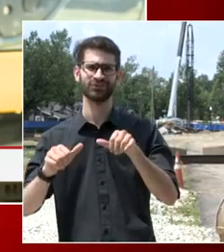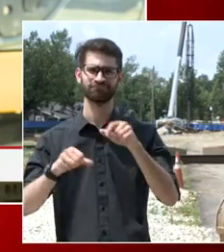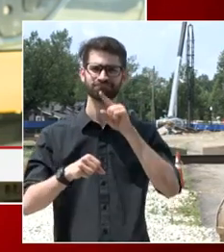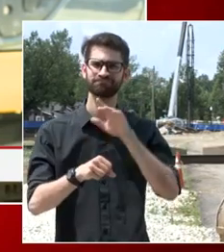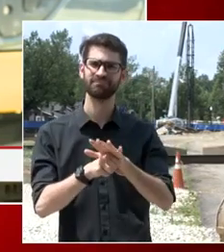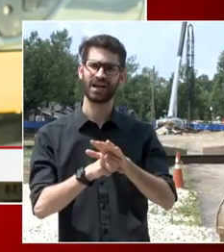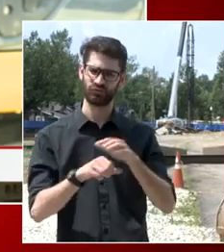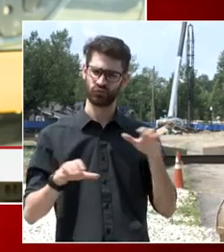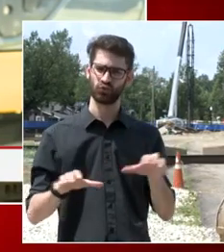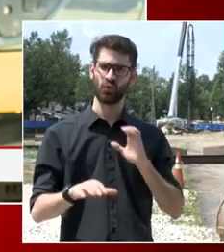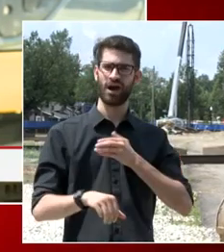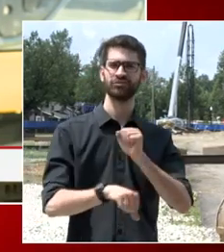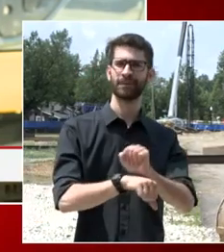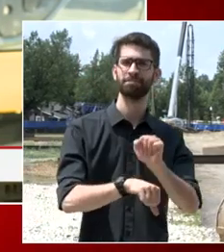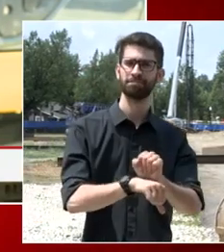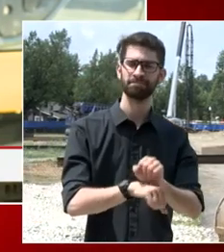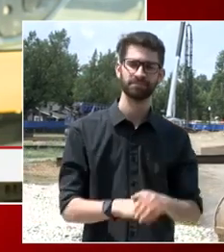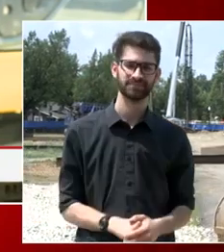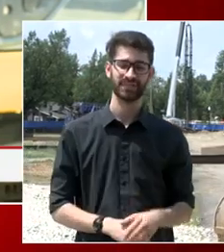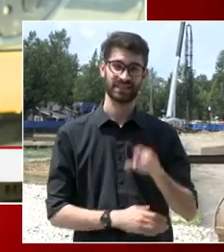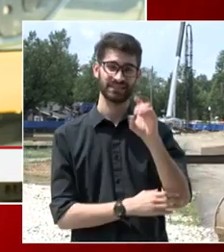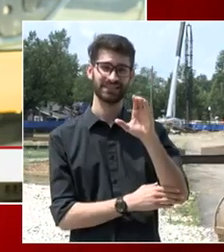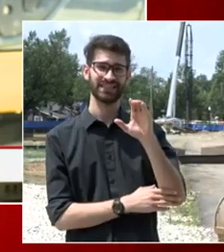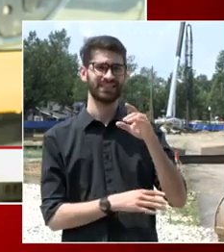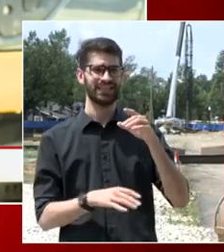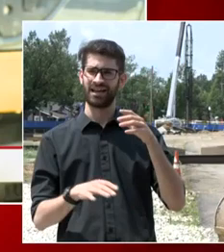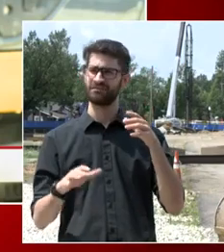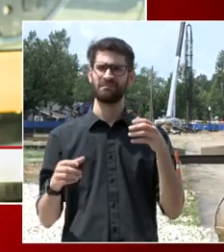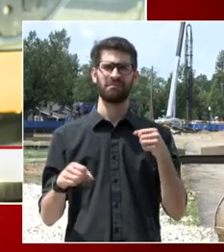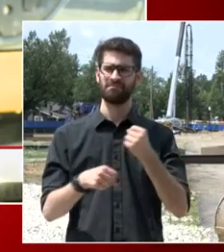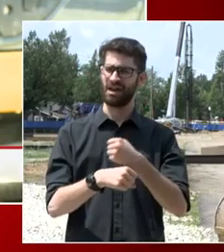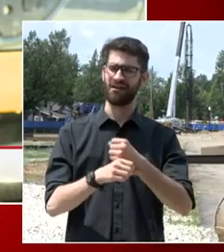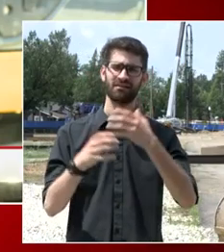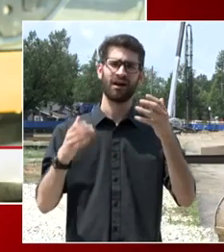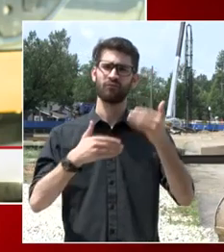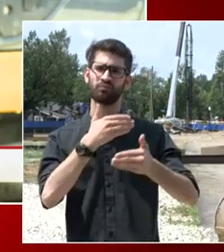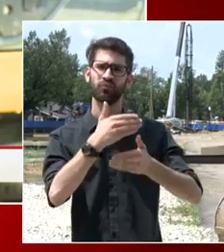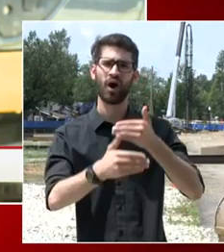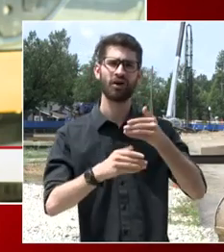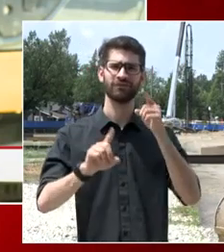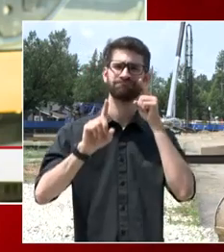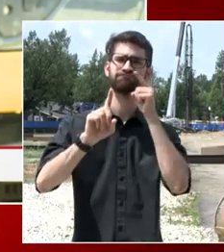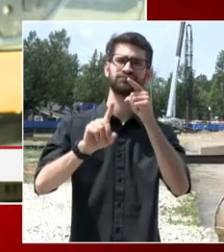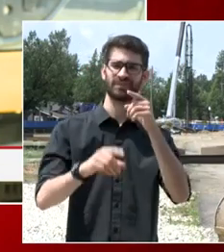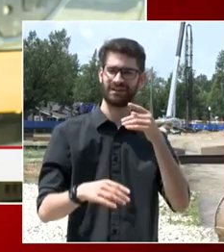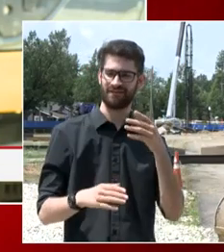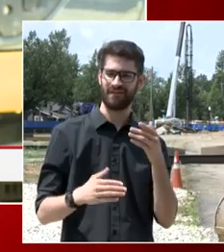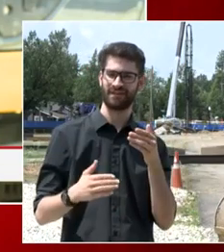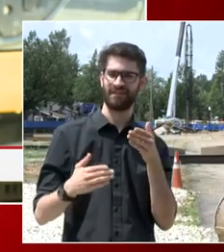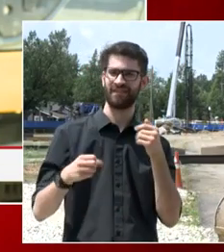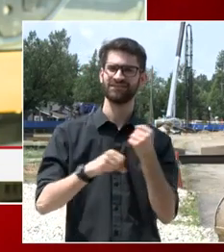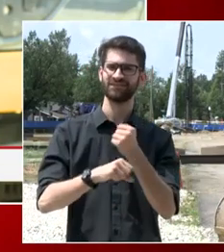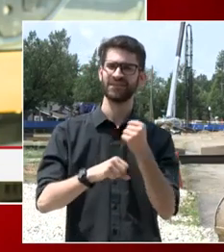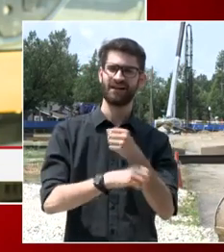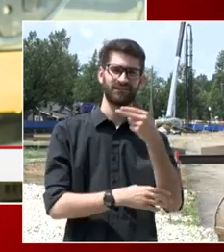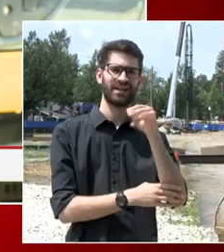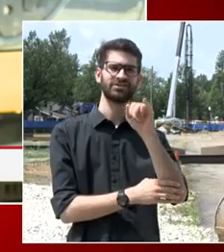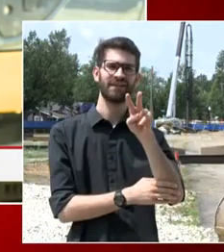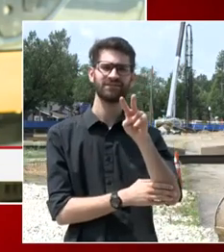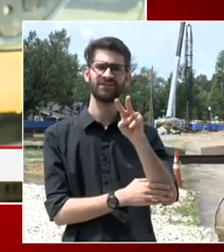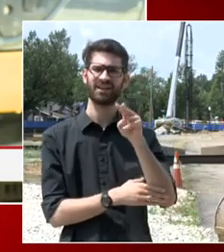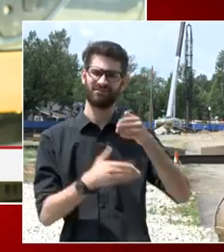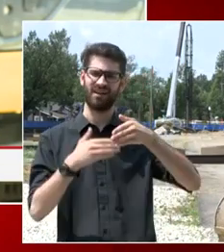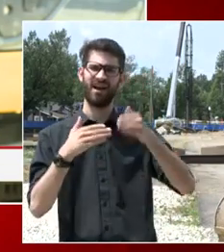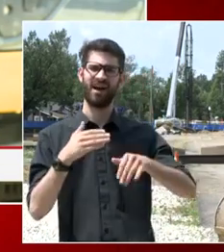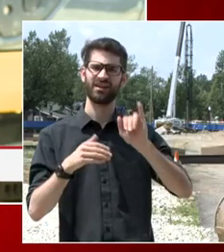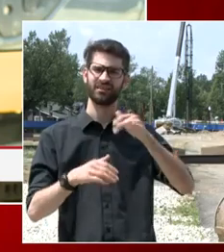do. D.C. has made tremendous progress in recent years in the fight against HIV in terms of ending the epidemic, and we're